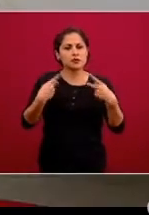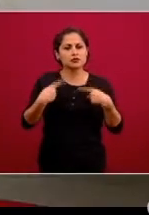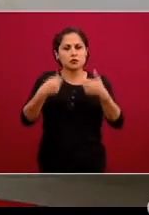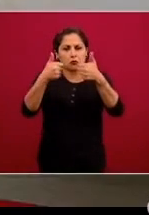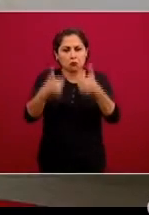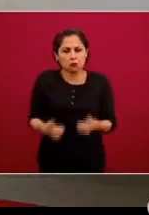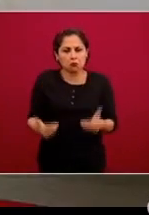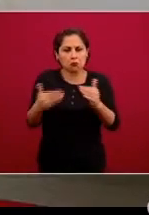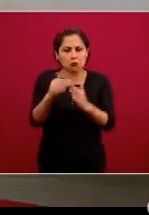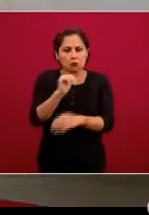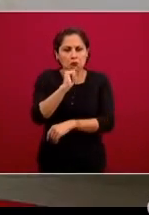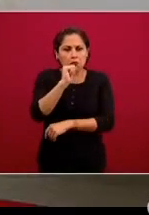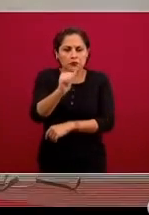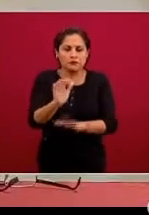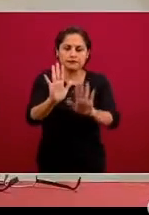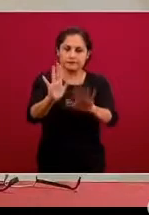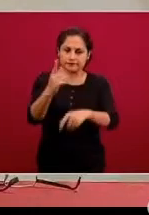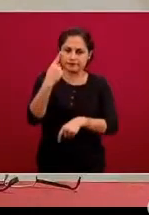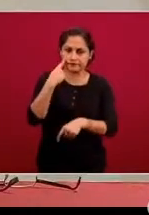this public space mobility